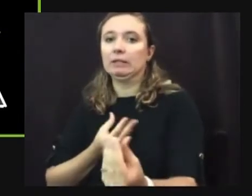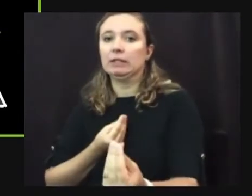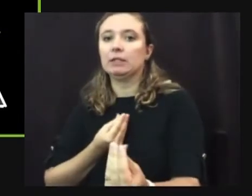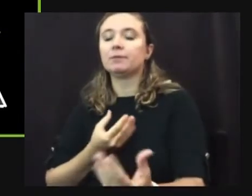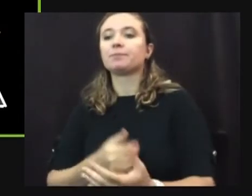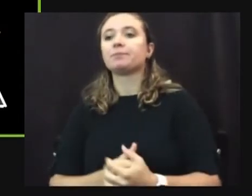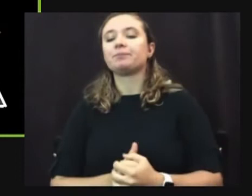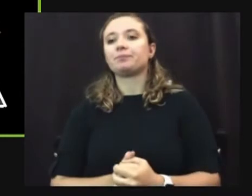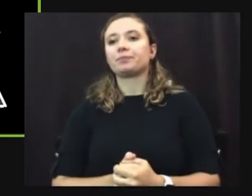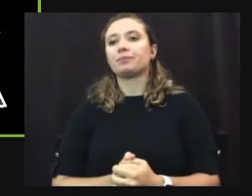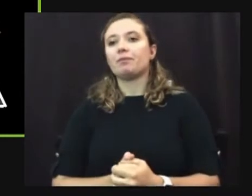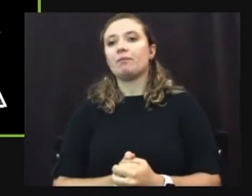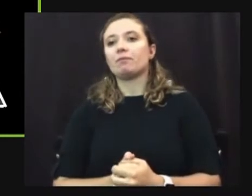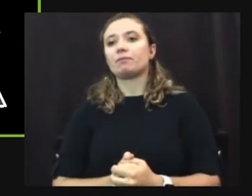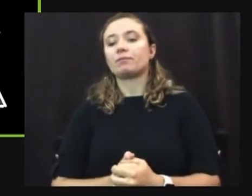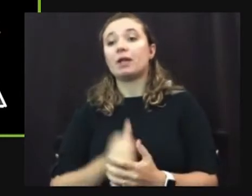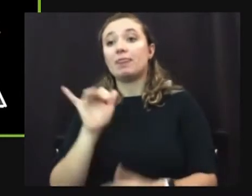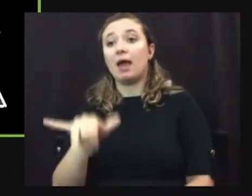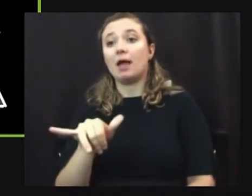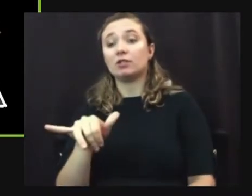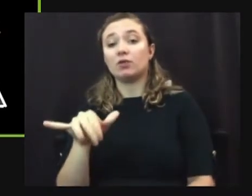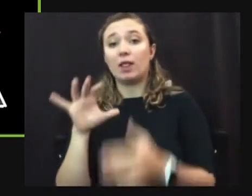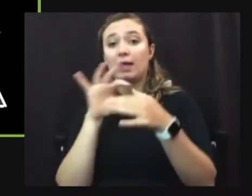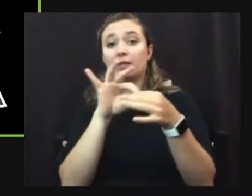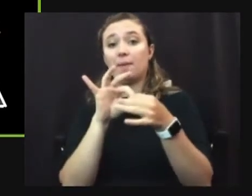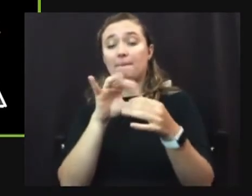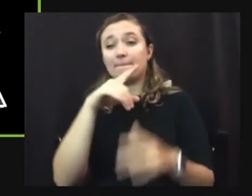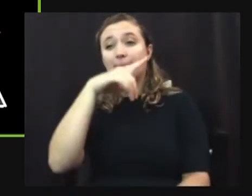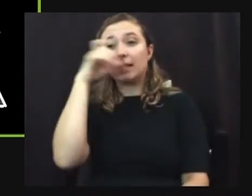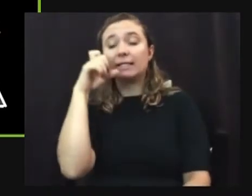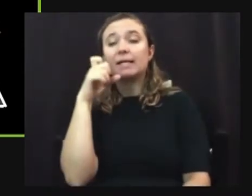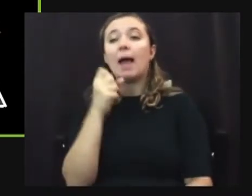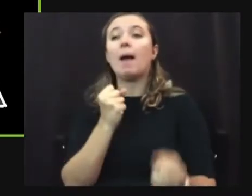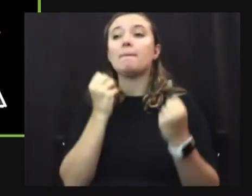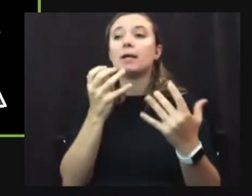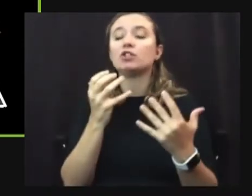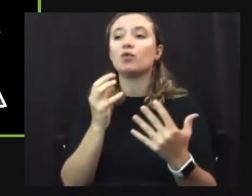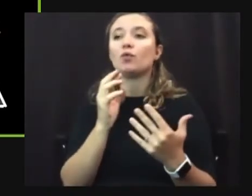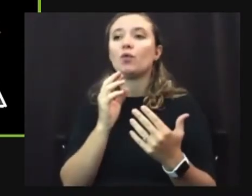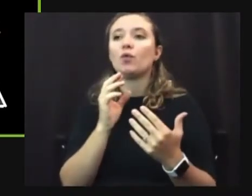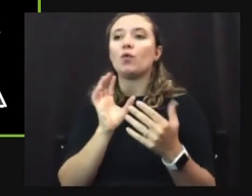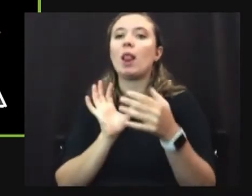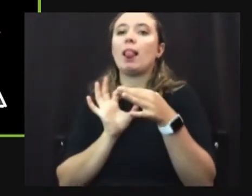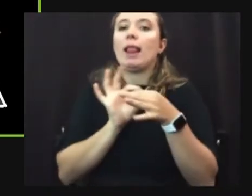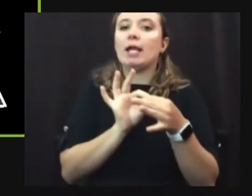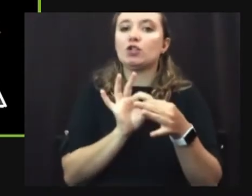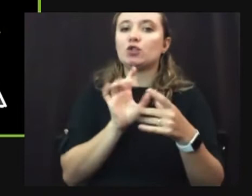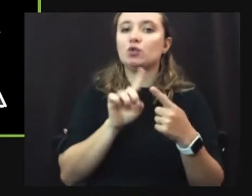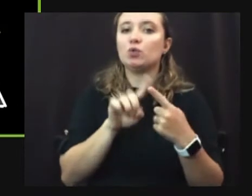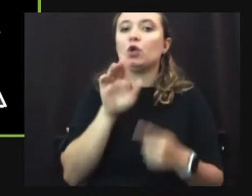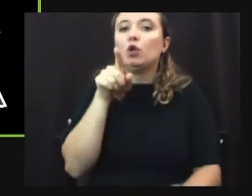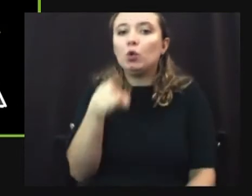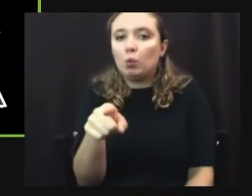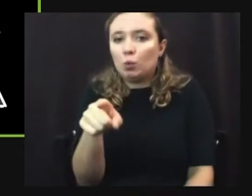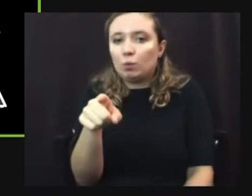this is relational because it's how much it's related to you. If I told you